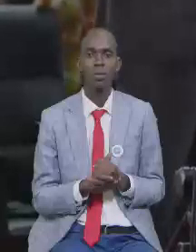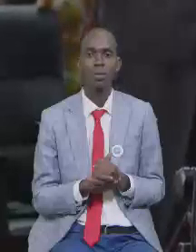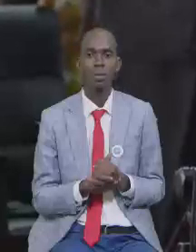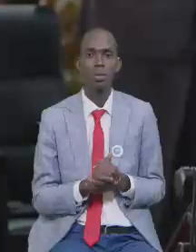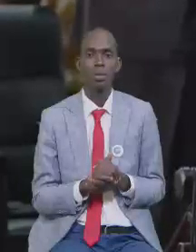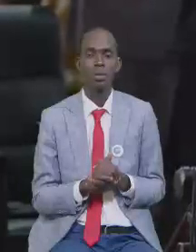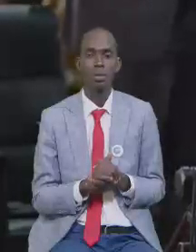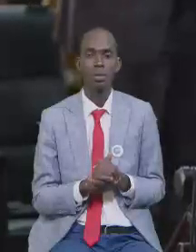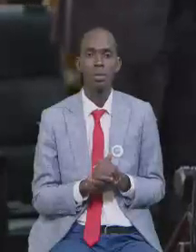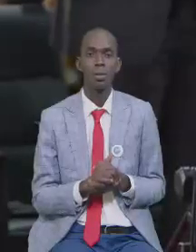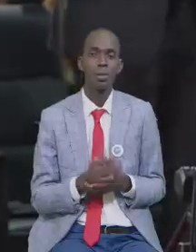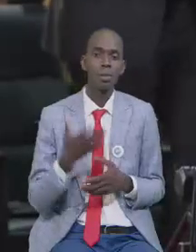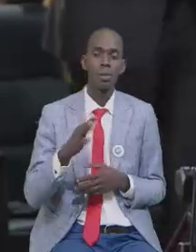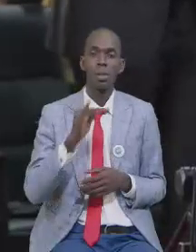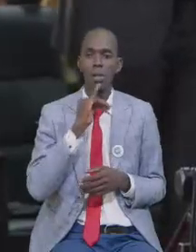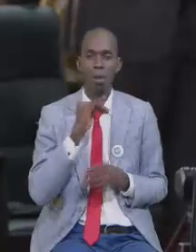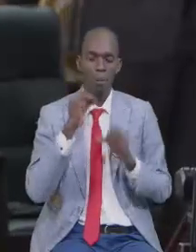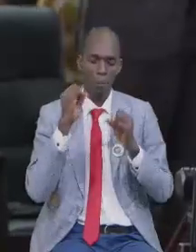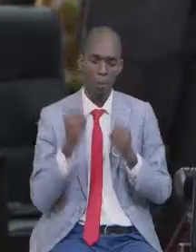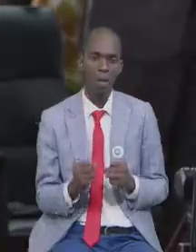There's power.